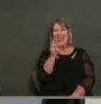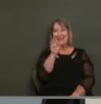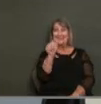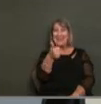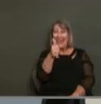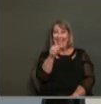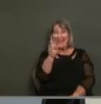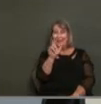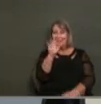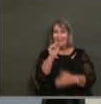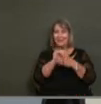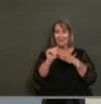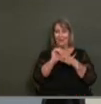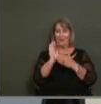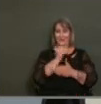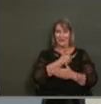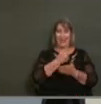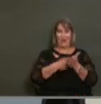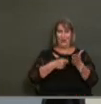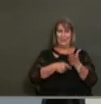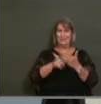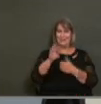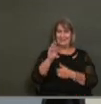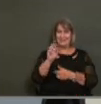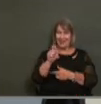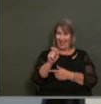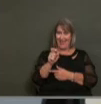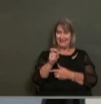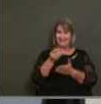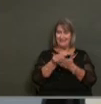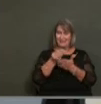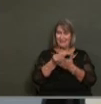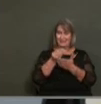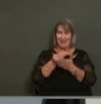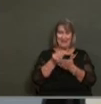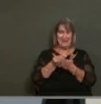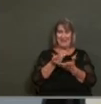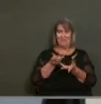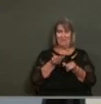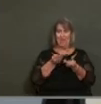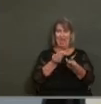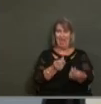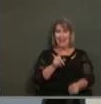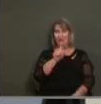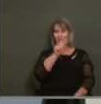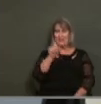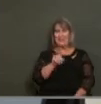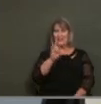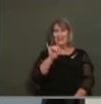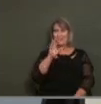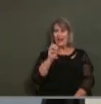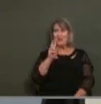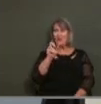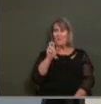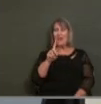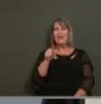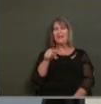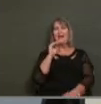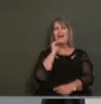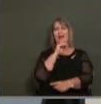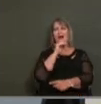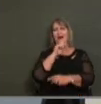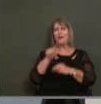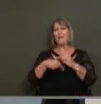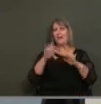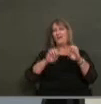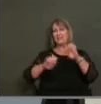$10 million of our taxpayer dollars on ineffective animal experiments like the one Texas Biomed lies about. now more